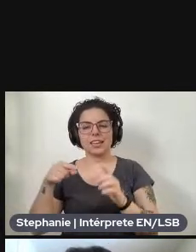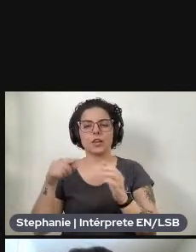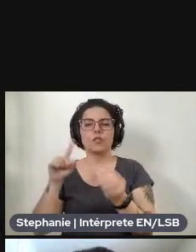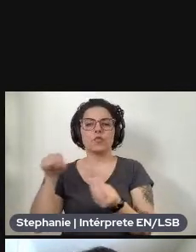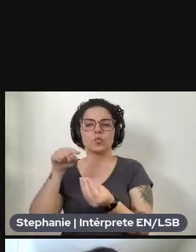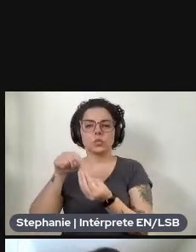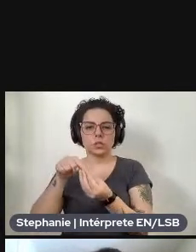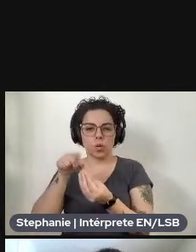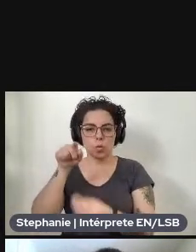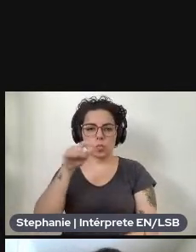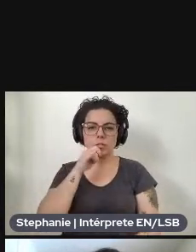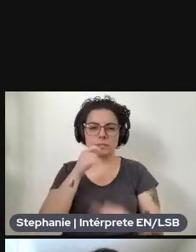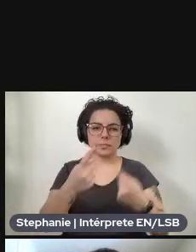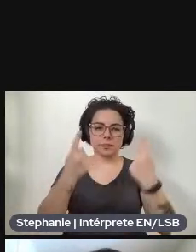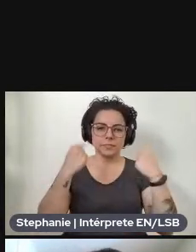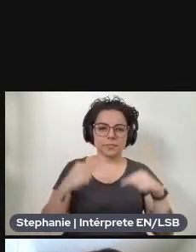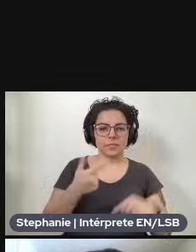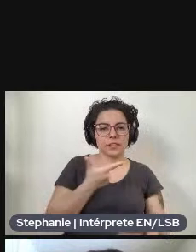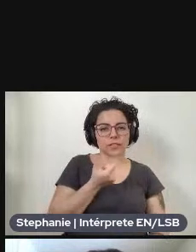Rafael Nadal is winning.